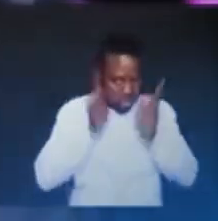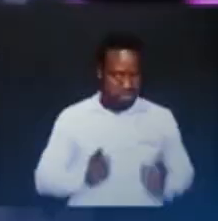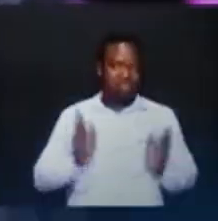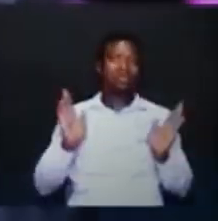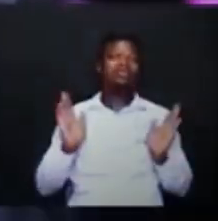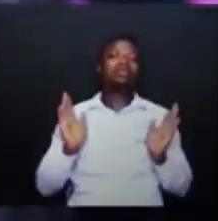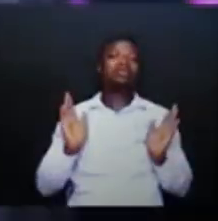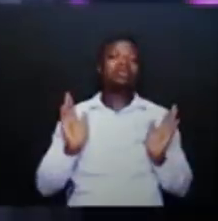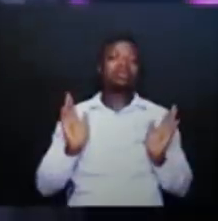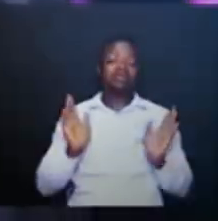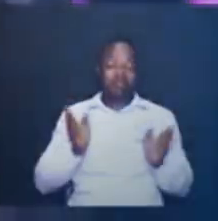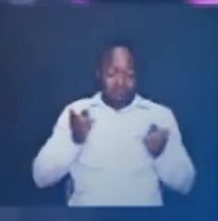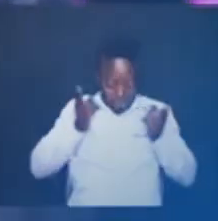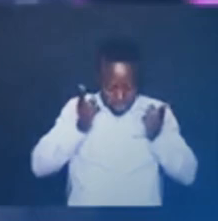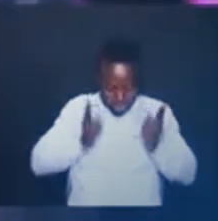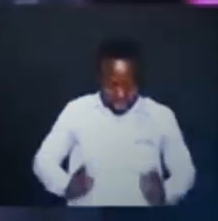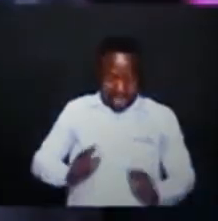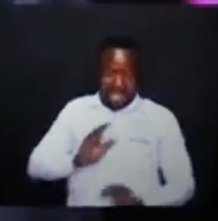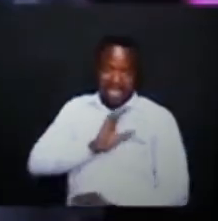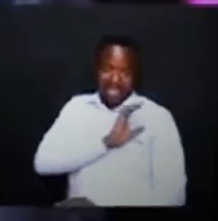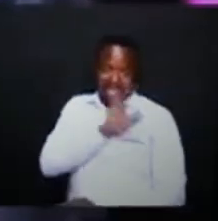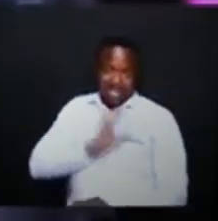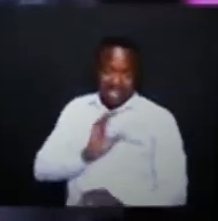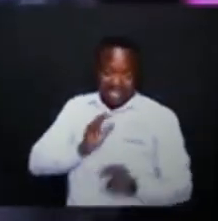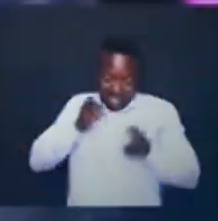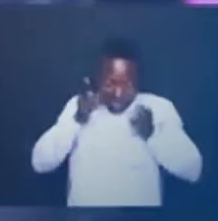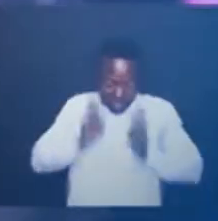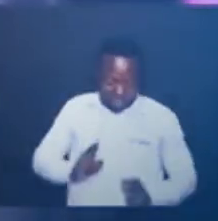nature of the citizenry.